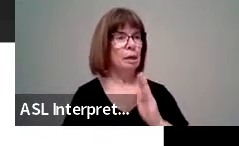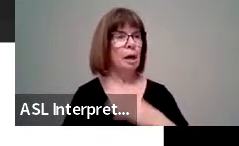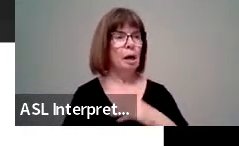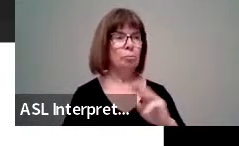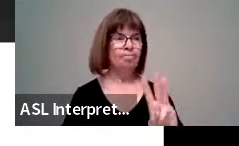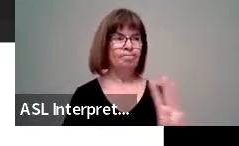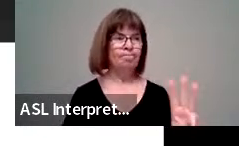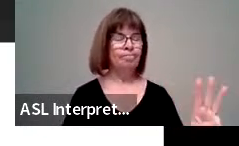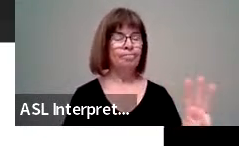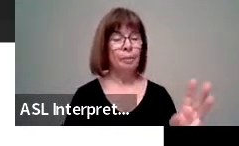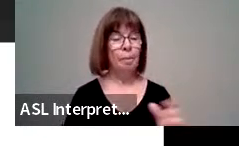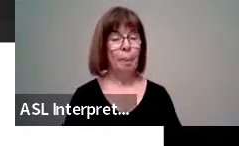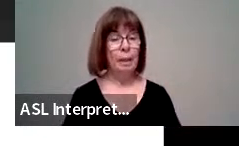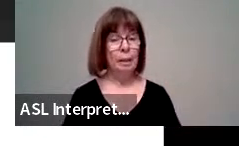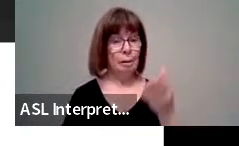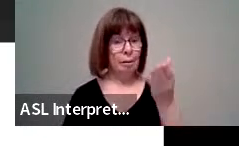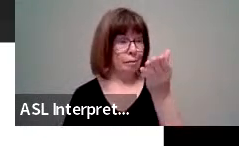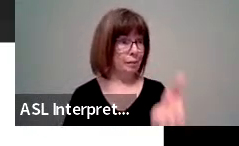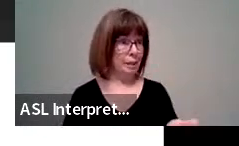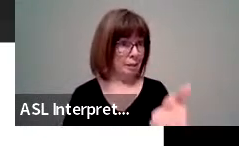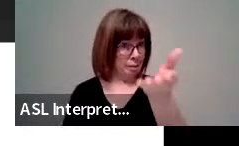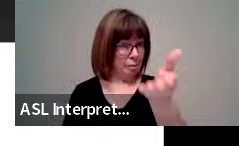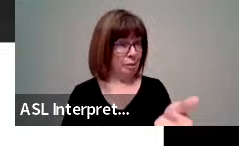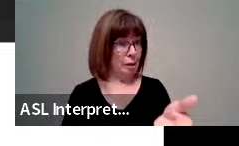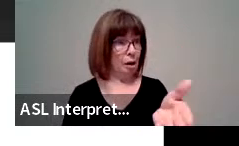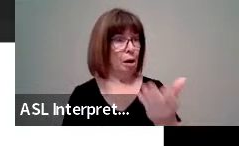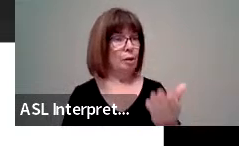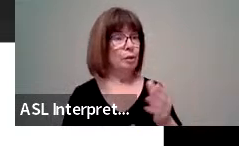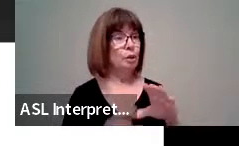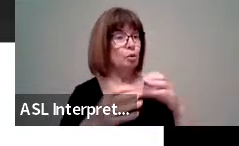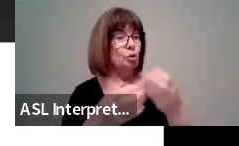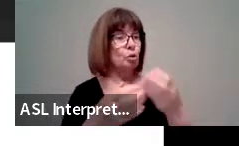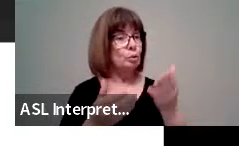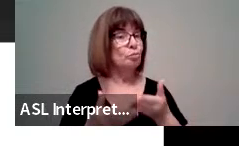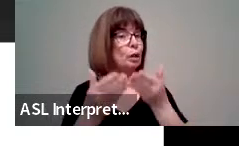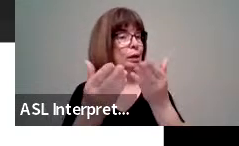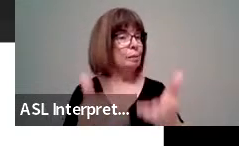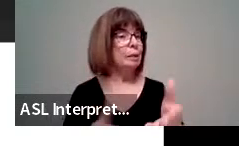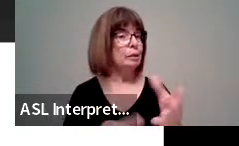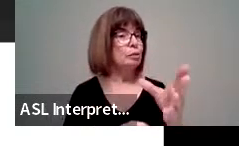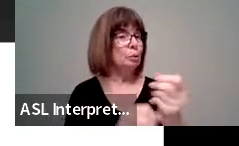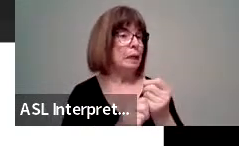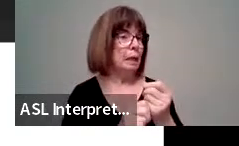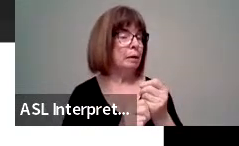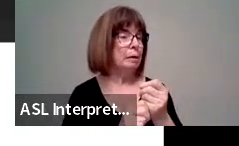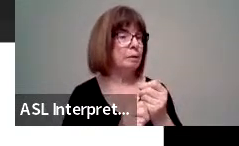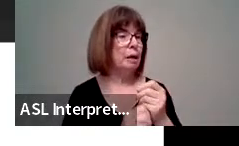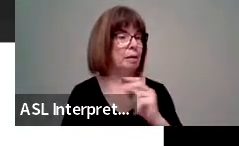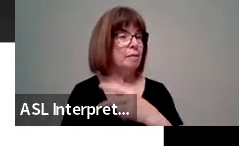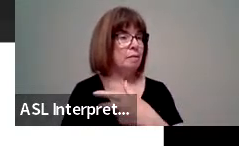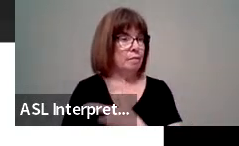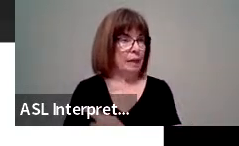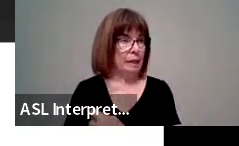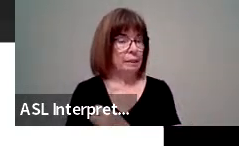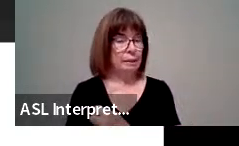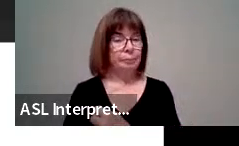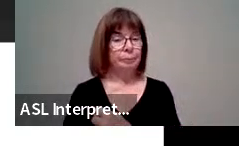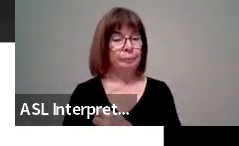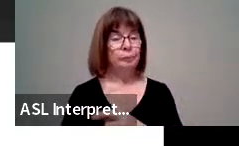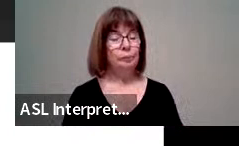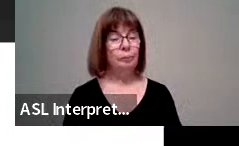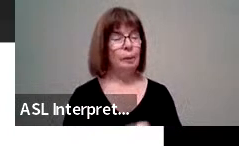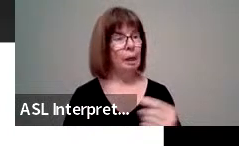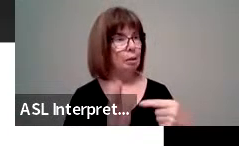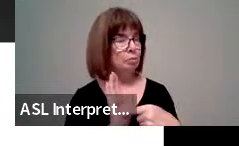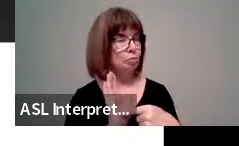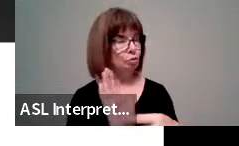are the current recommended groups to receive Mpox vaccine. And this is a reflection in the